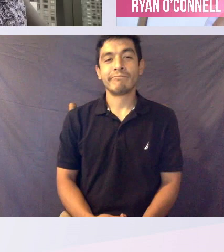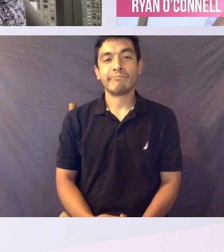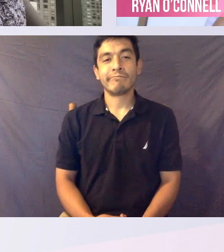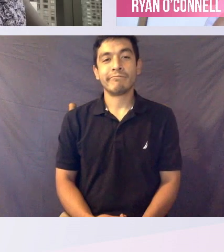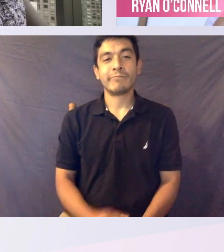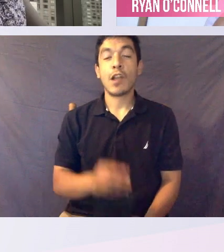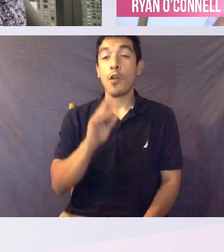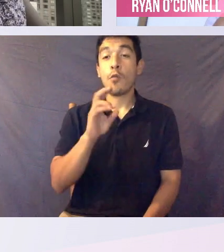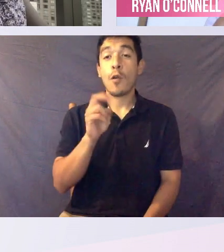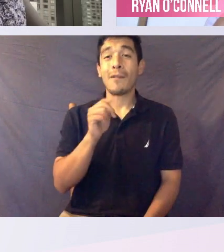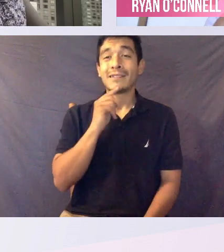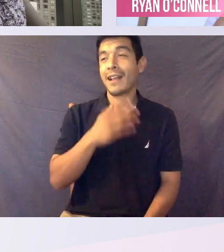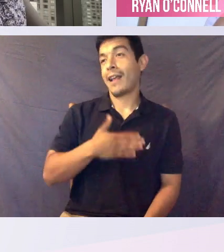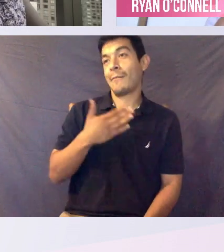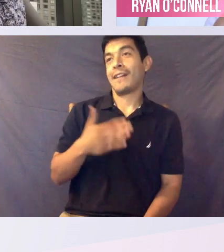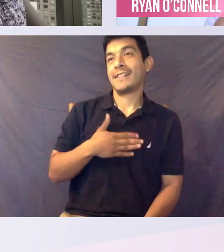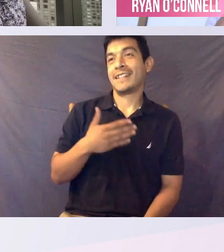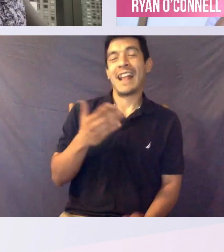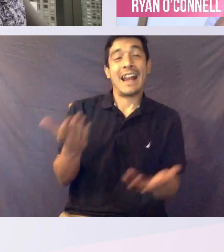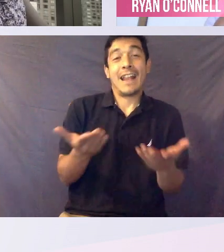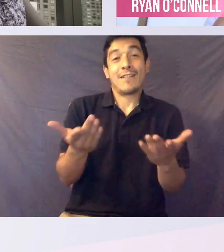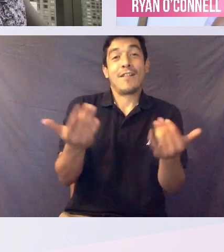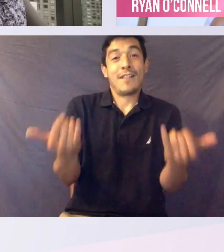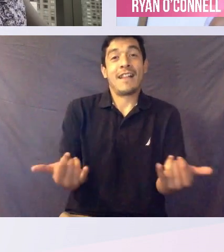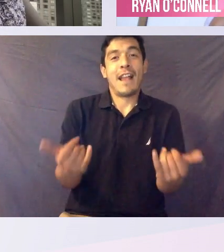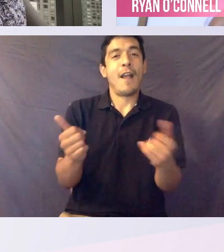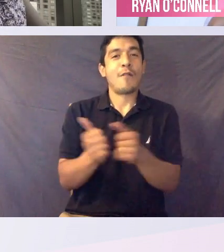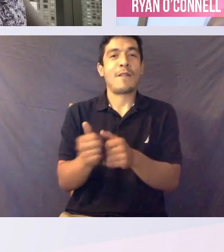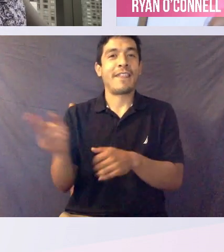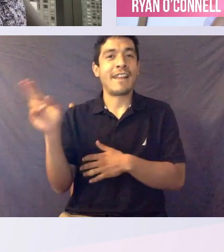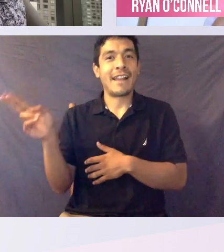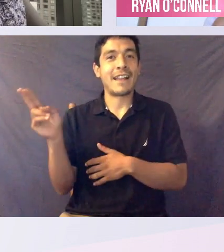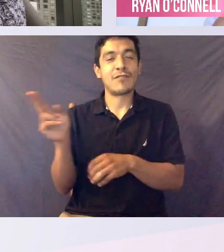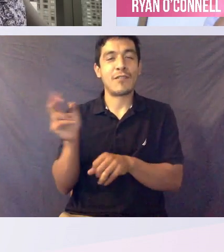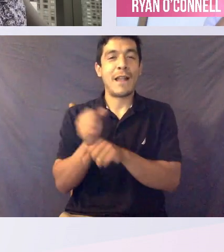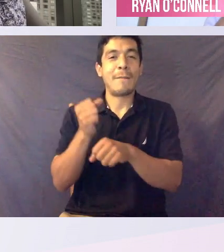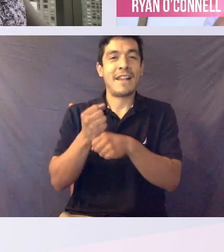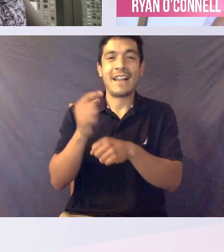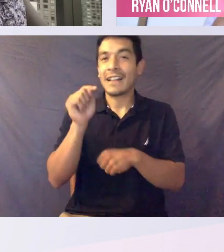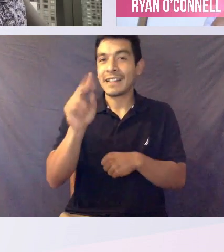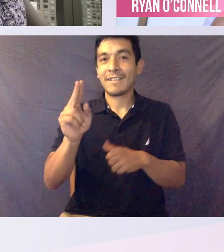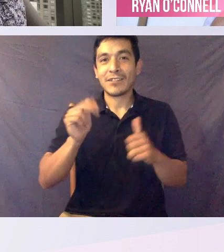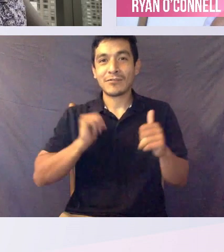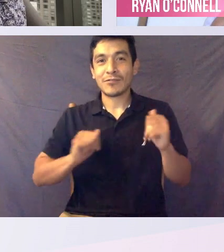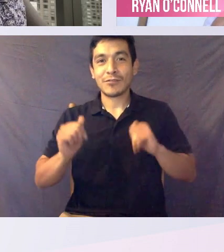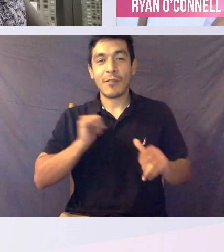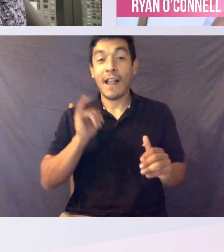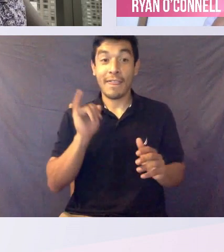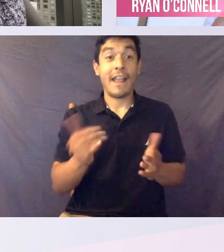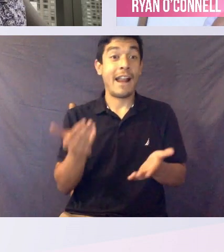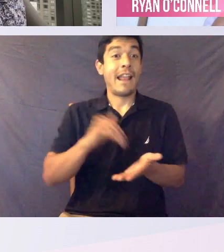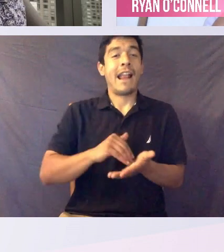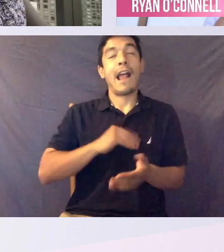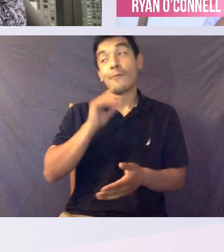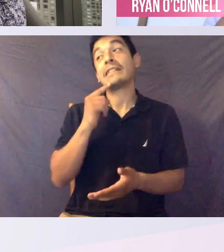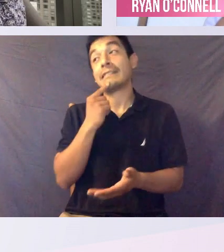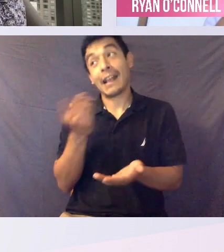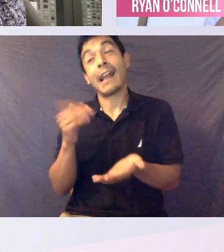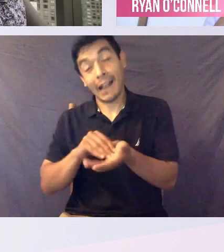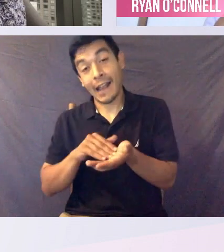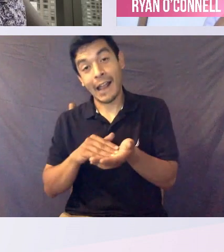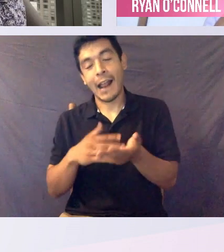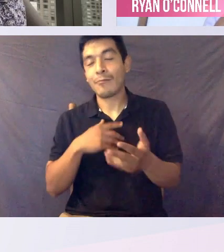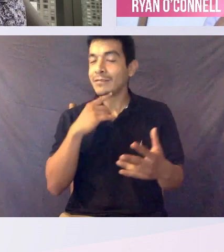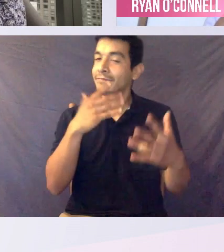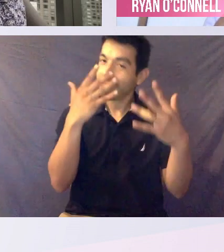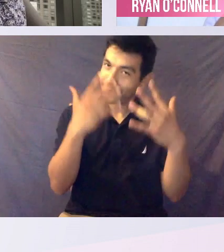Amazing. And here you are now with a history-making television show that, again, I'll say it again, I am so sad